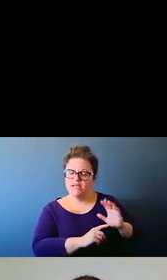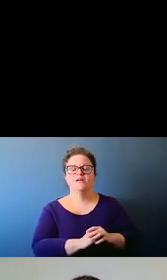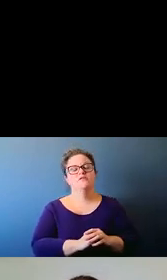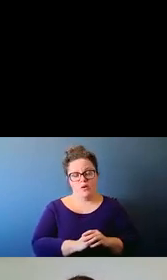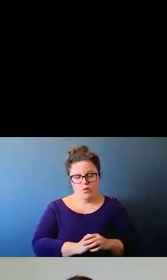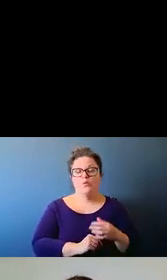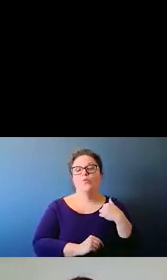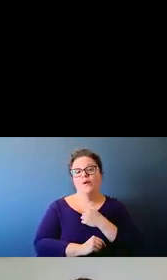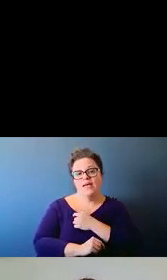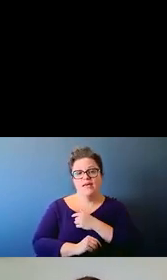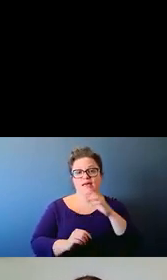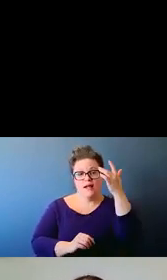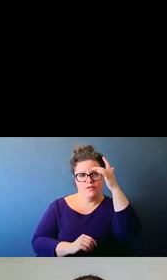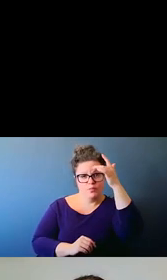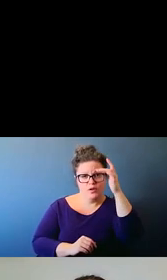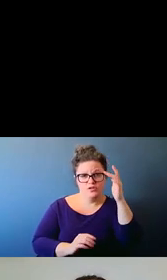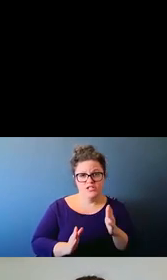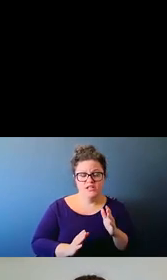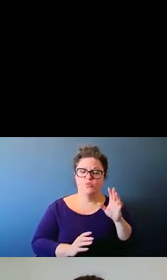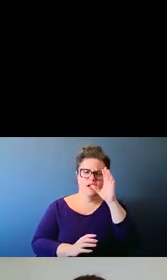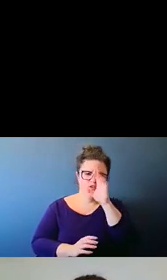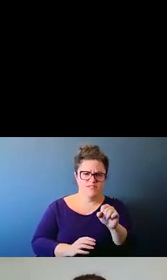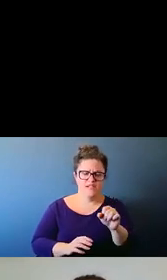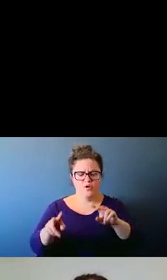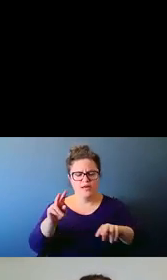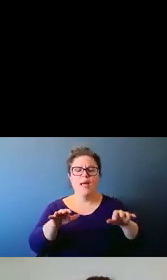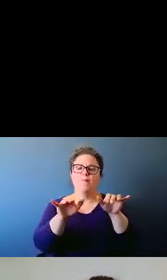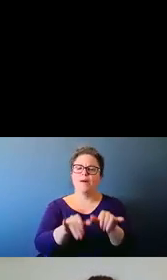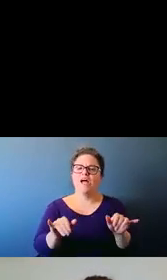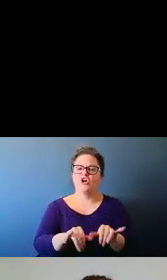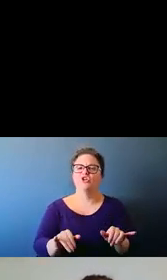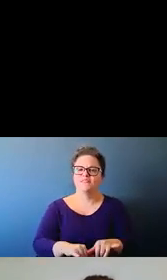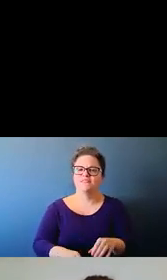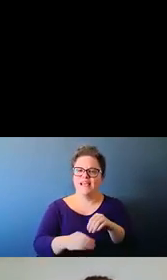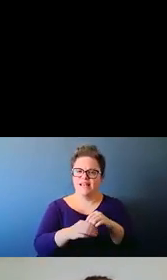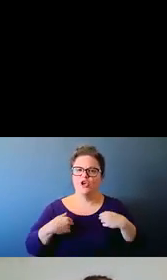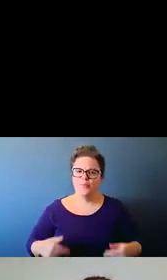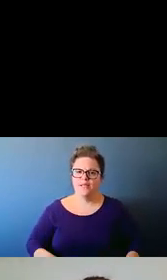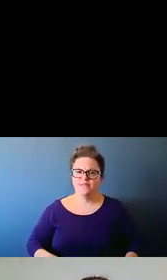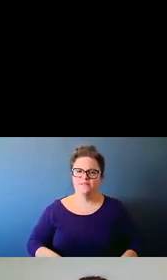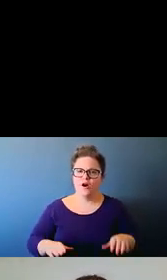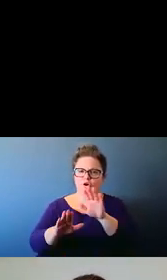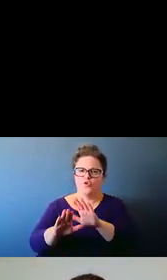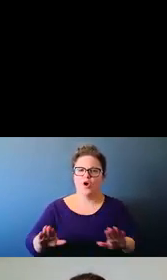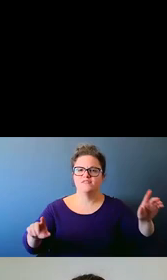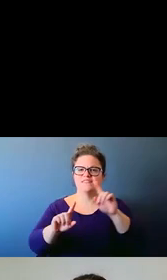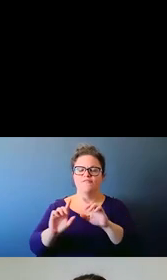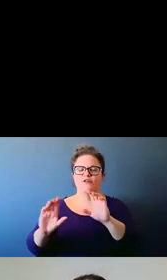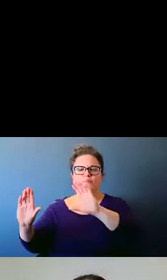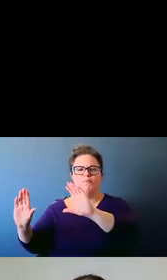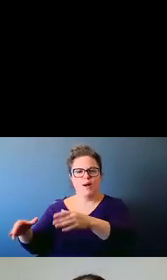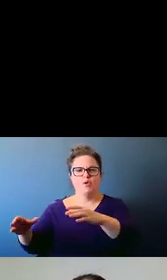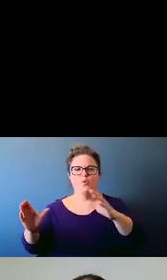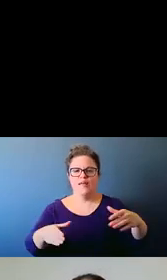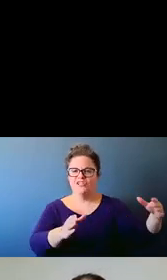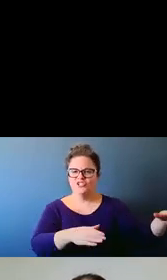interested in looking at common patterns in the human condition across populations and across cultures.